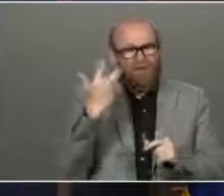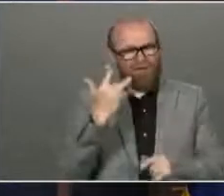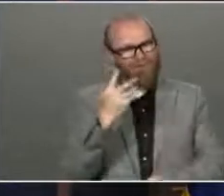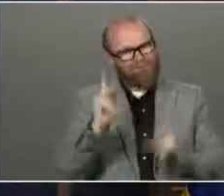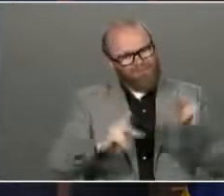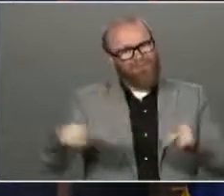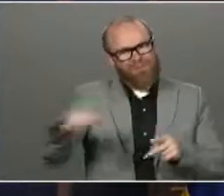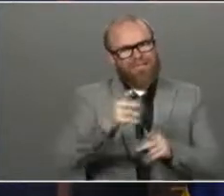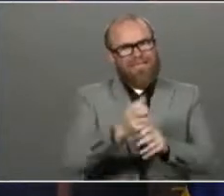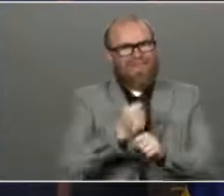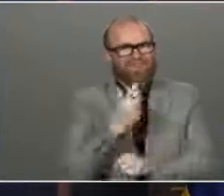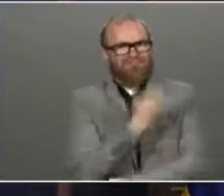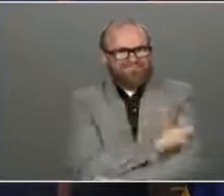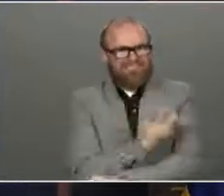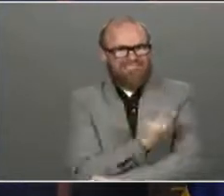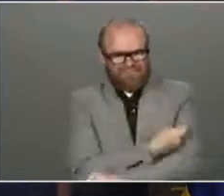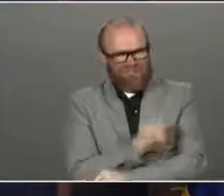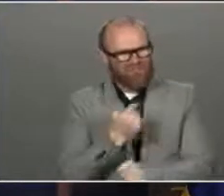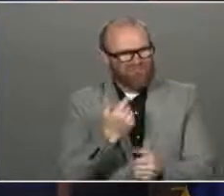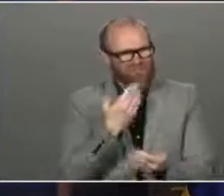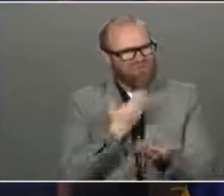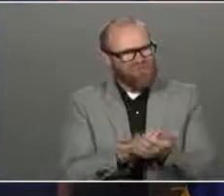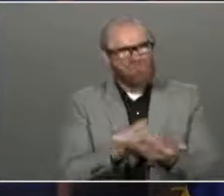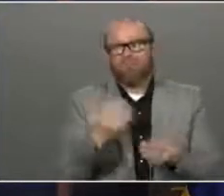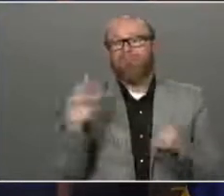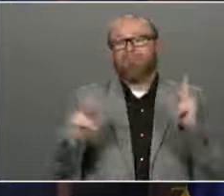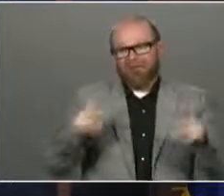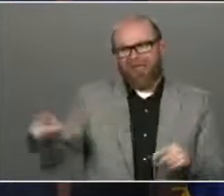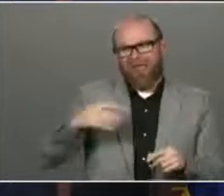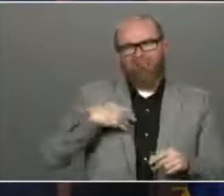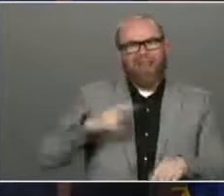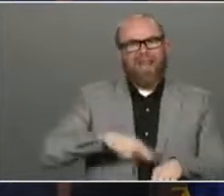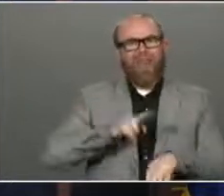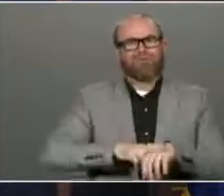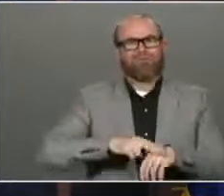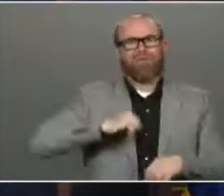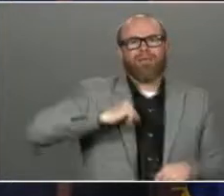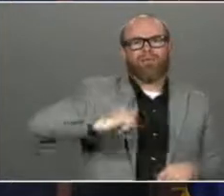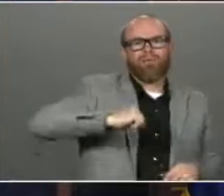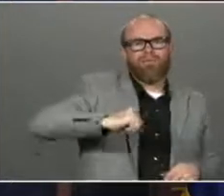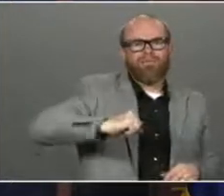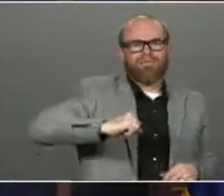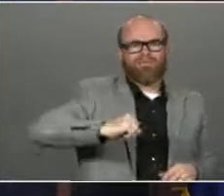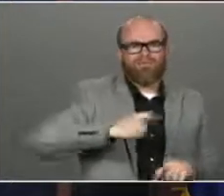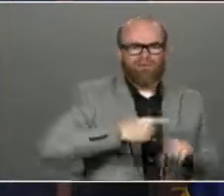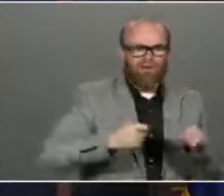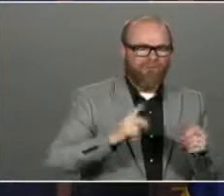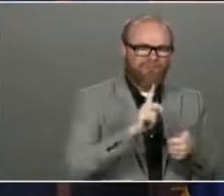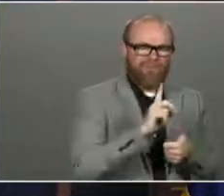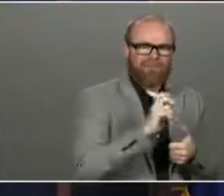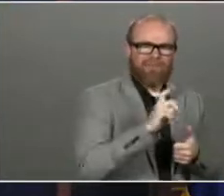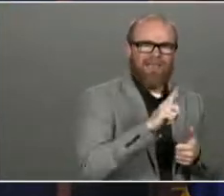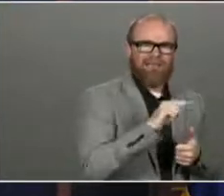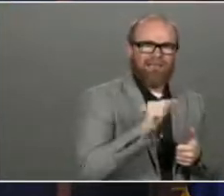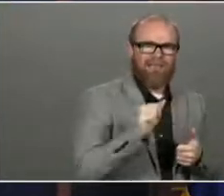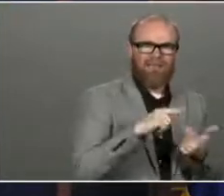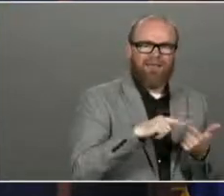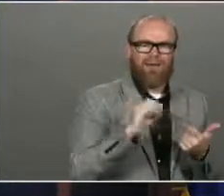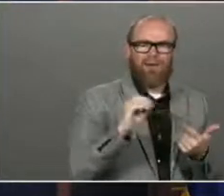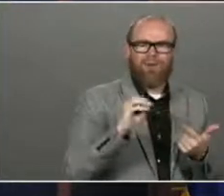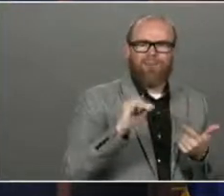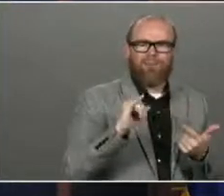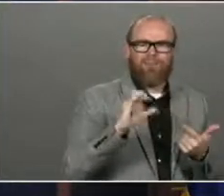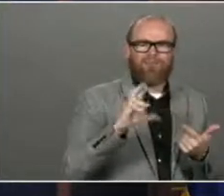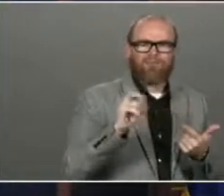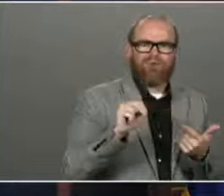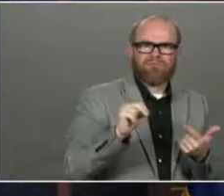are, the natural immunity that has been conveyed in both the Omicron and the Delta surges, and the